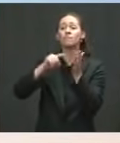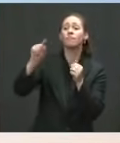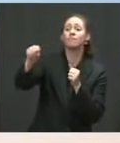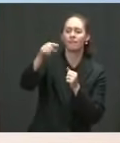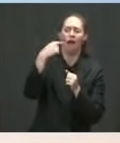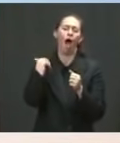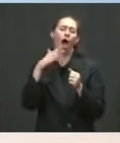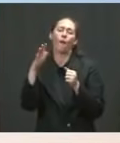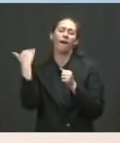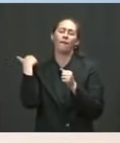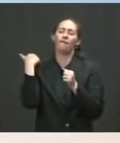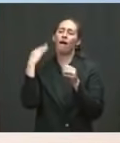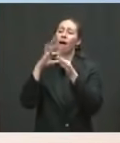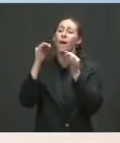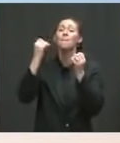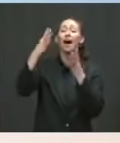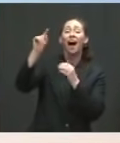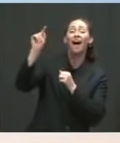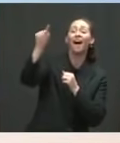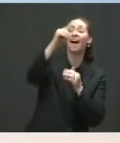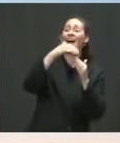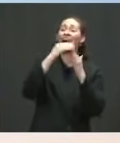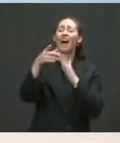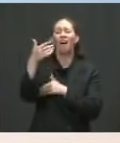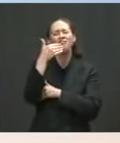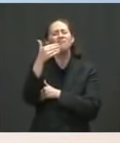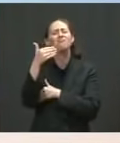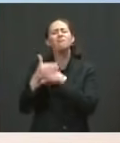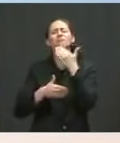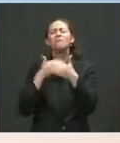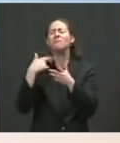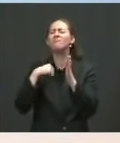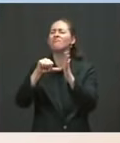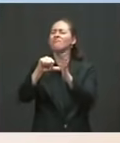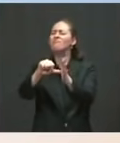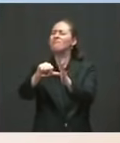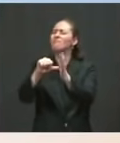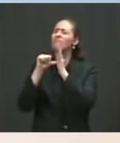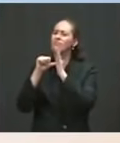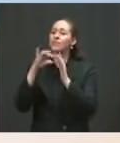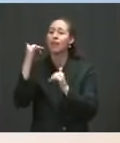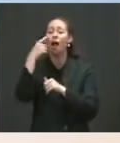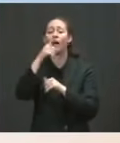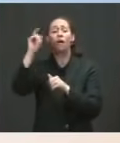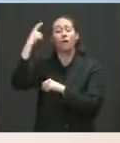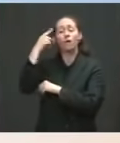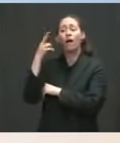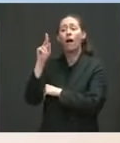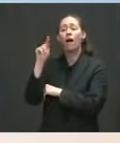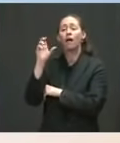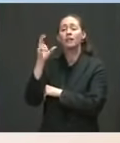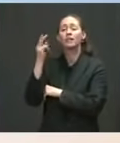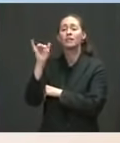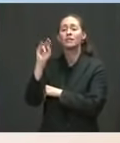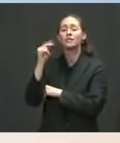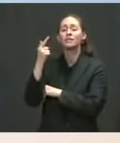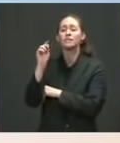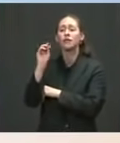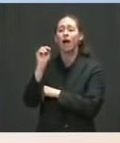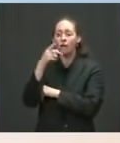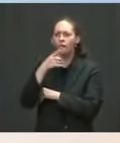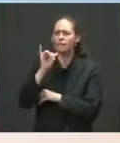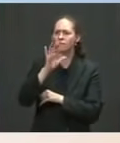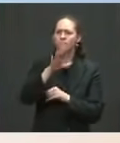the right thing. People like Governor Hutchison have been traveling their state, hearing from their communities, and answering questions about the vaccine. We're also